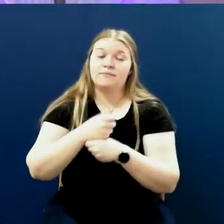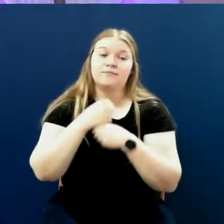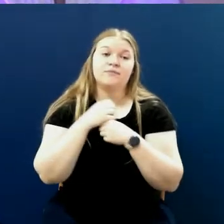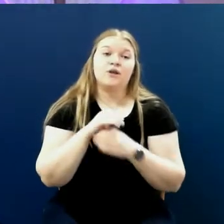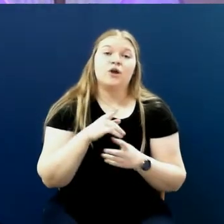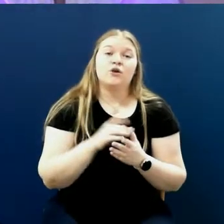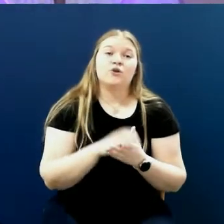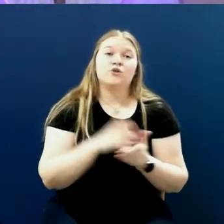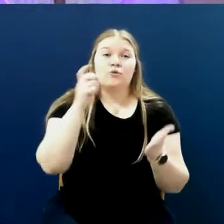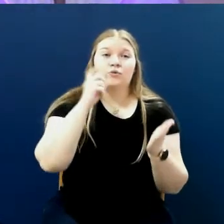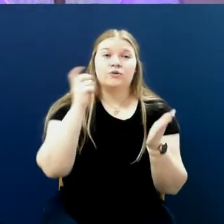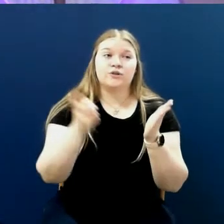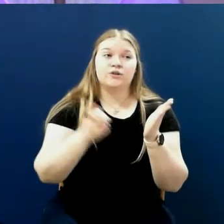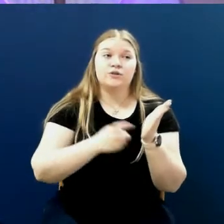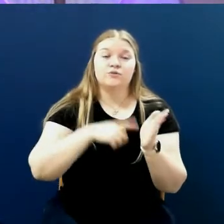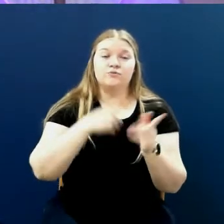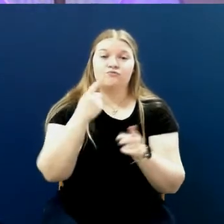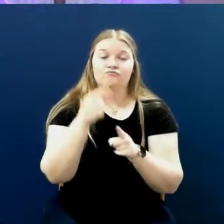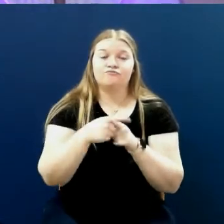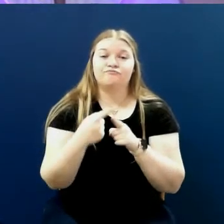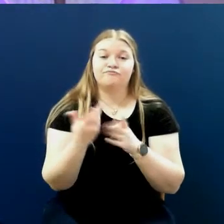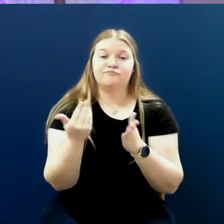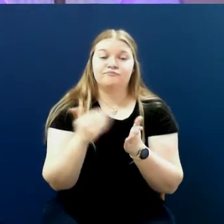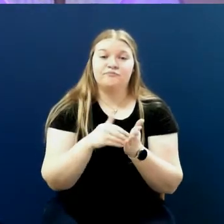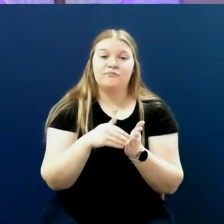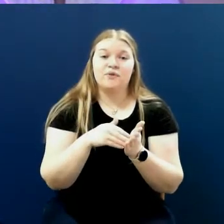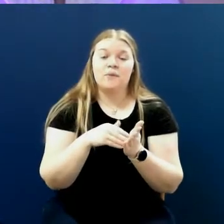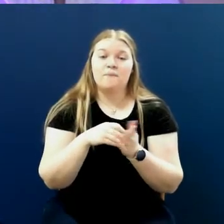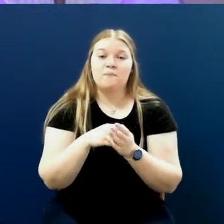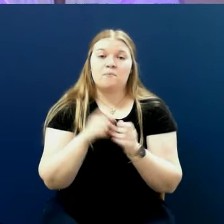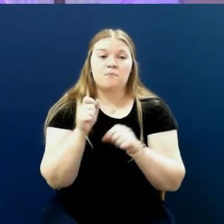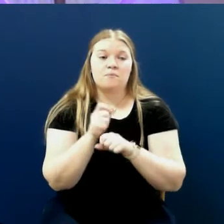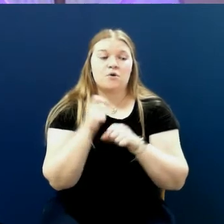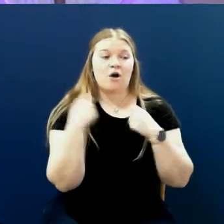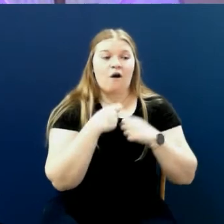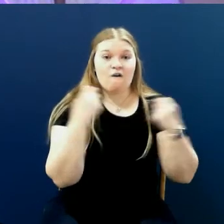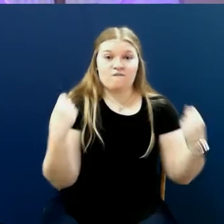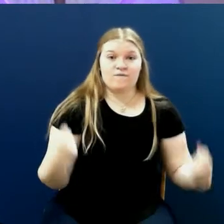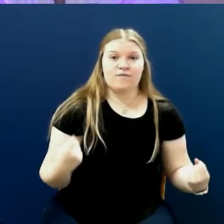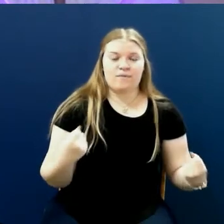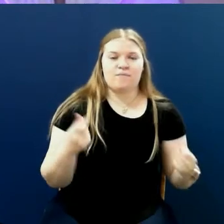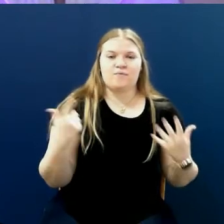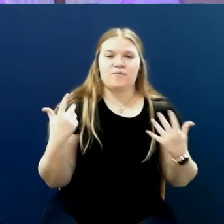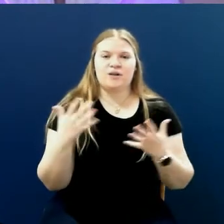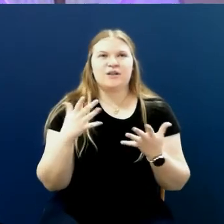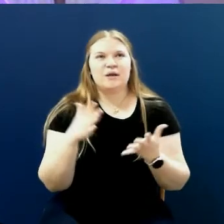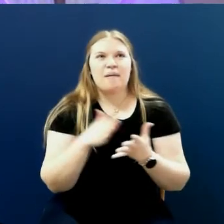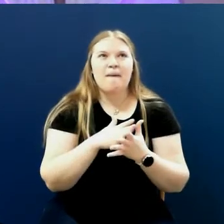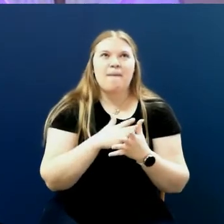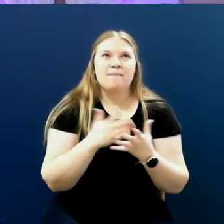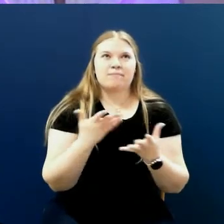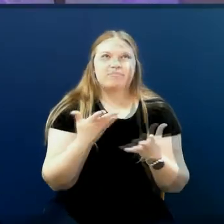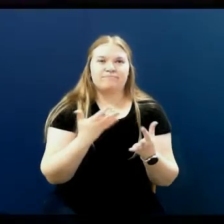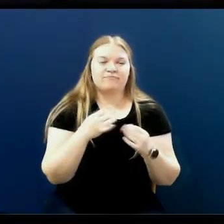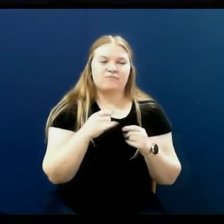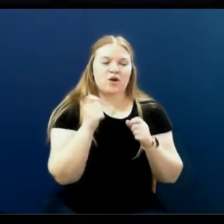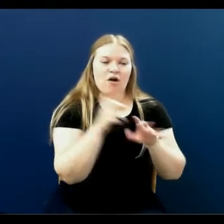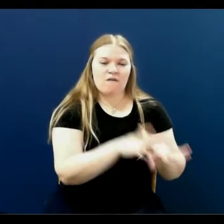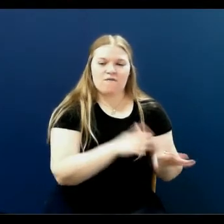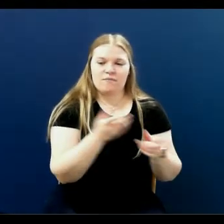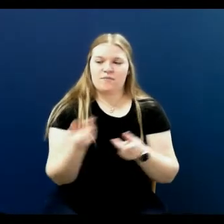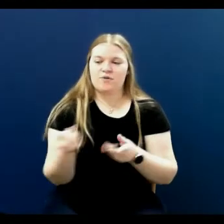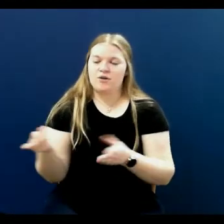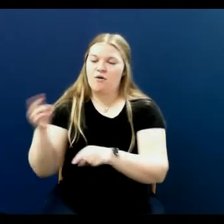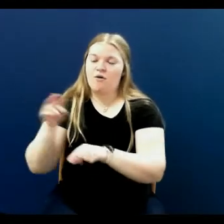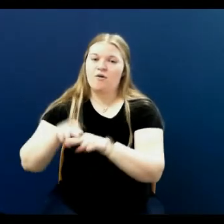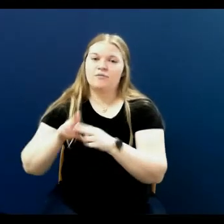it uses this term multiple times, a put off and put on. And the best way to describe that is the idea of putting on